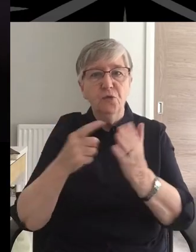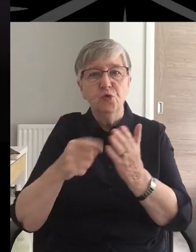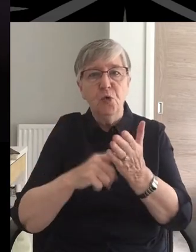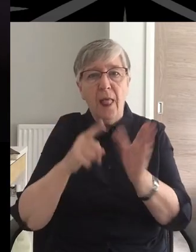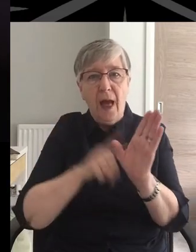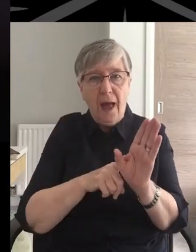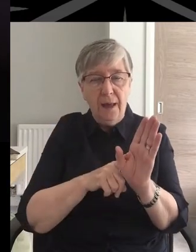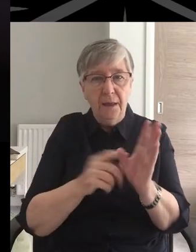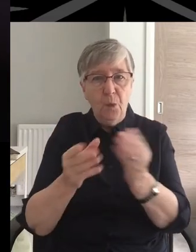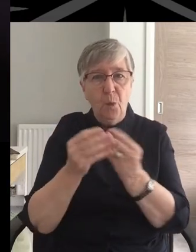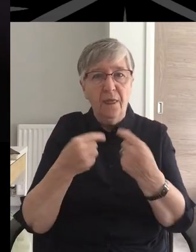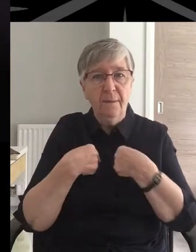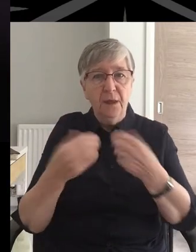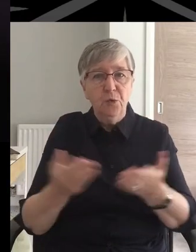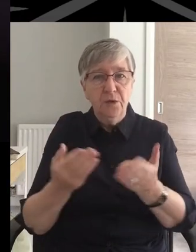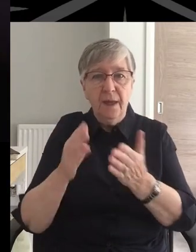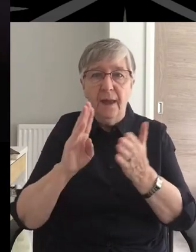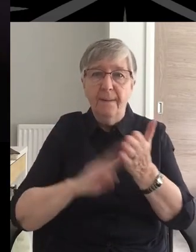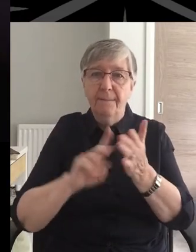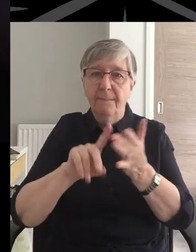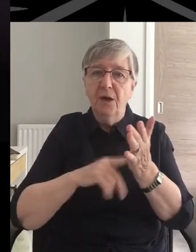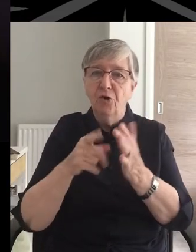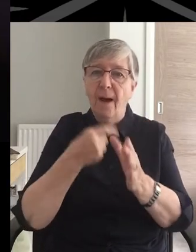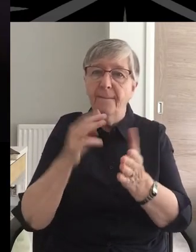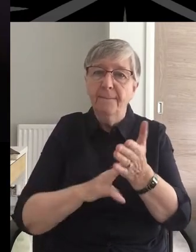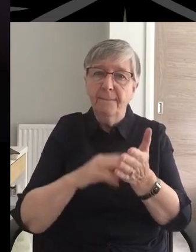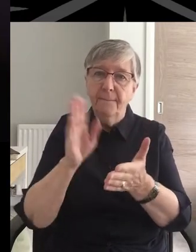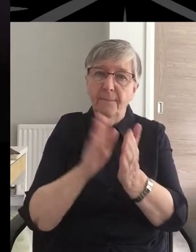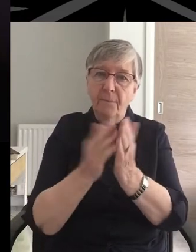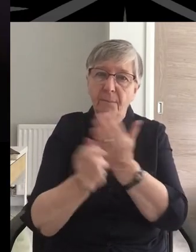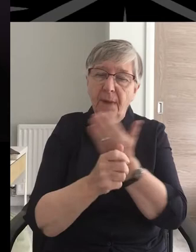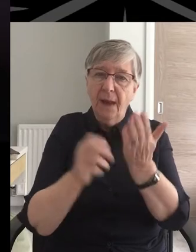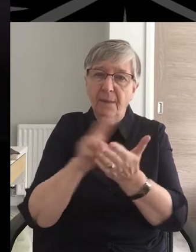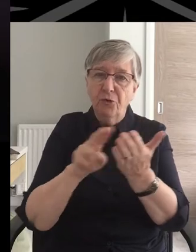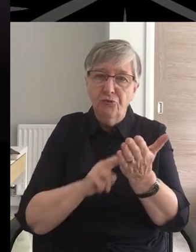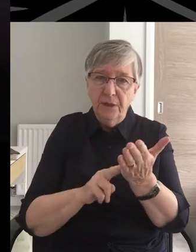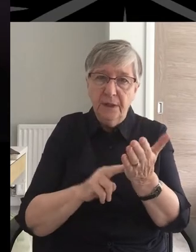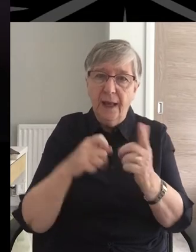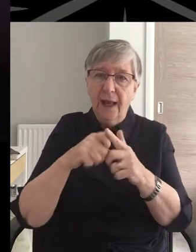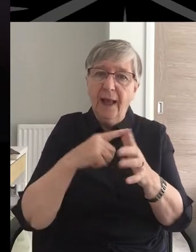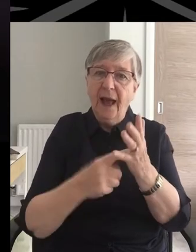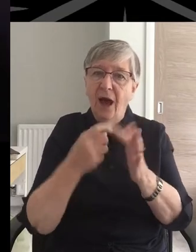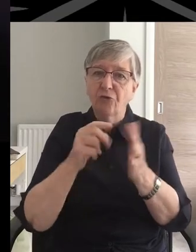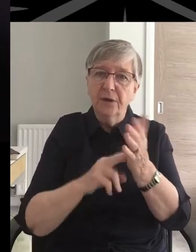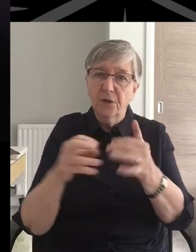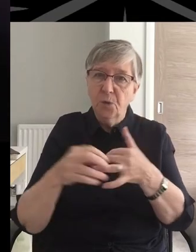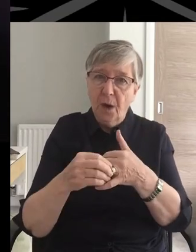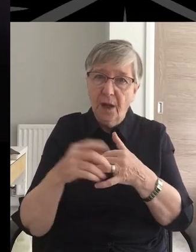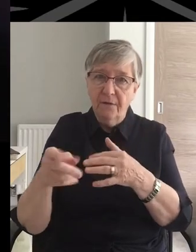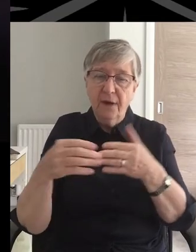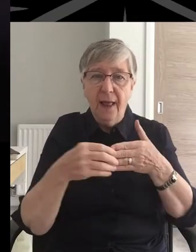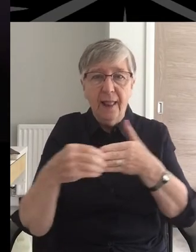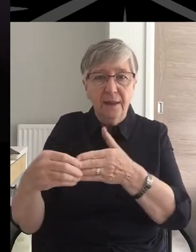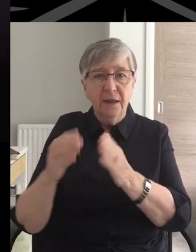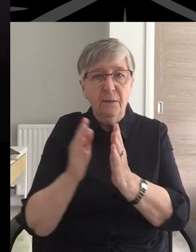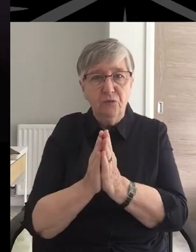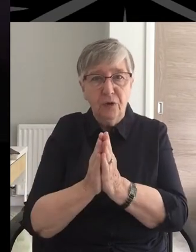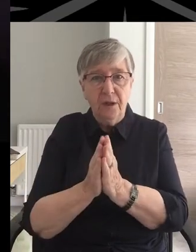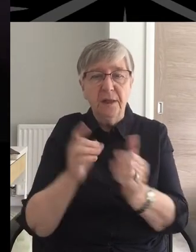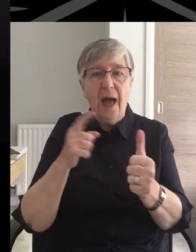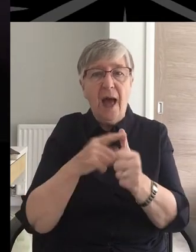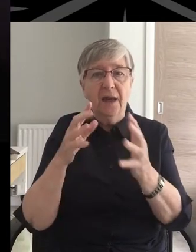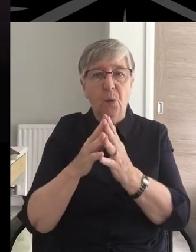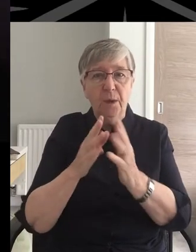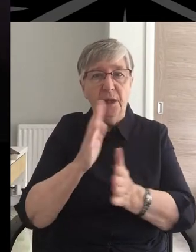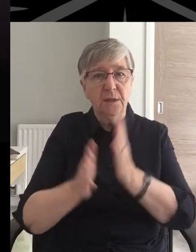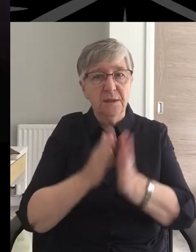part in this service, Miriam Murphy will be doing the Bible reading, Karen Palmer will be leading us in our prayers for others, and it's Anna Weir who's doing the signing